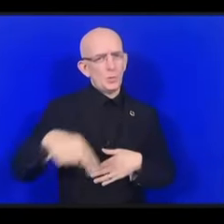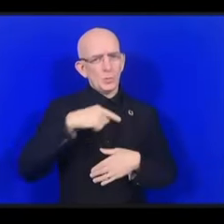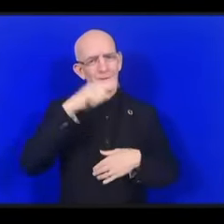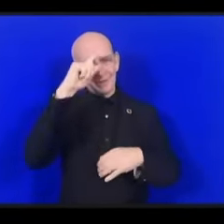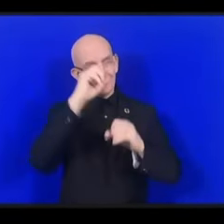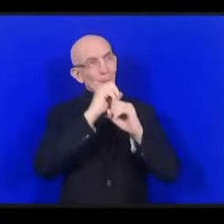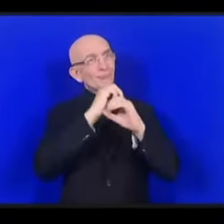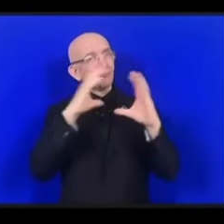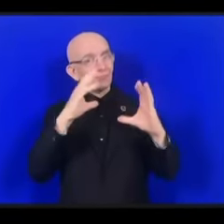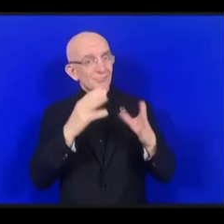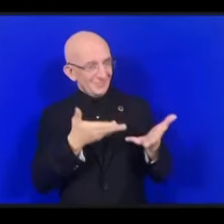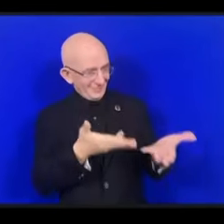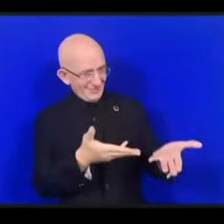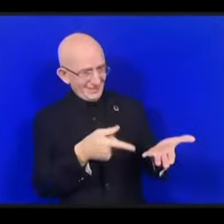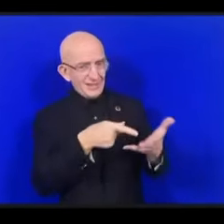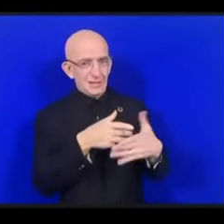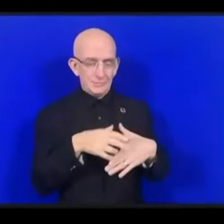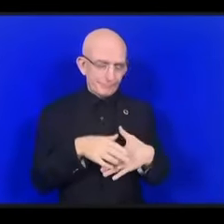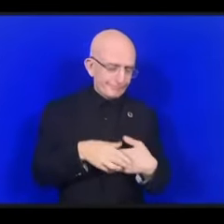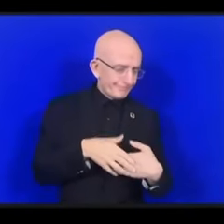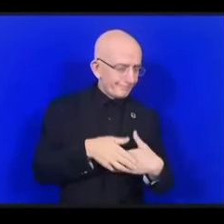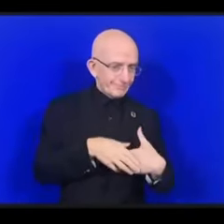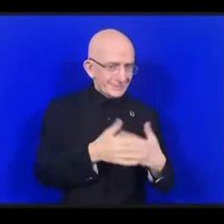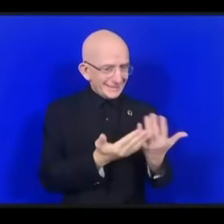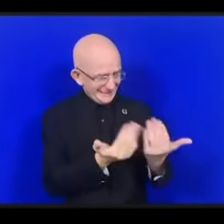bring access to everyone.